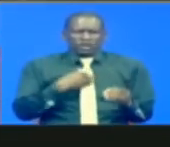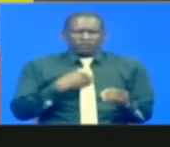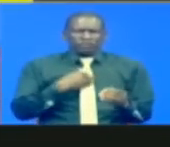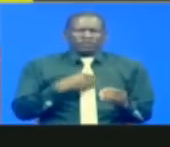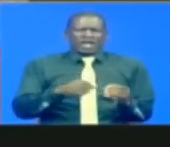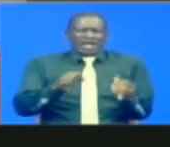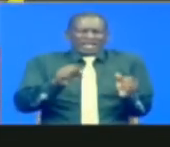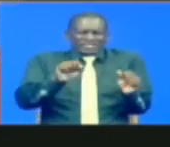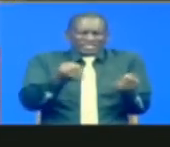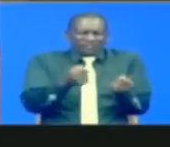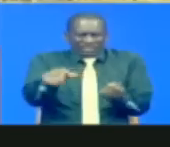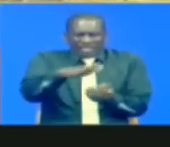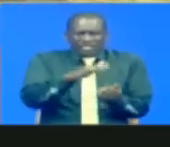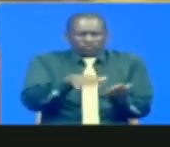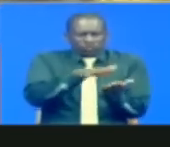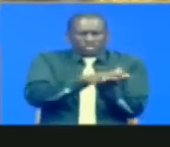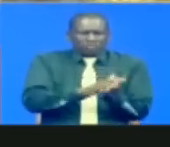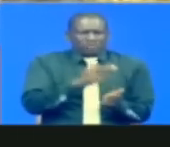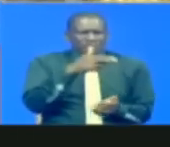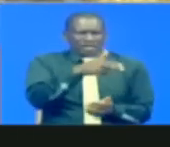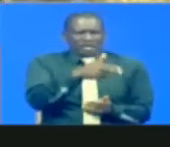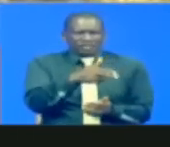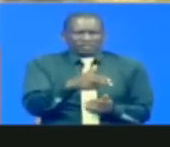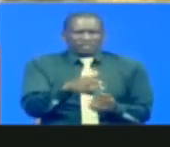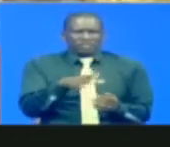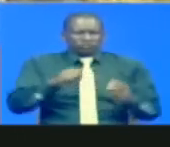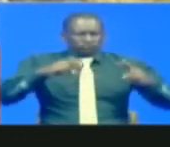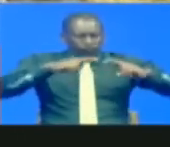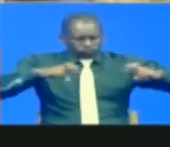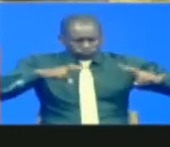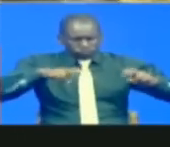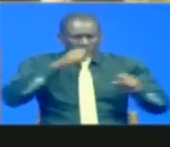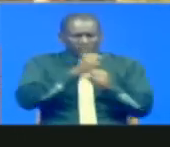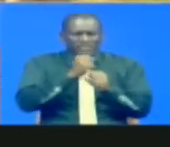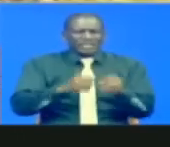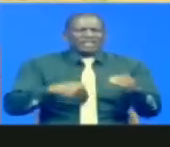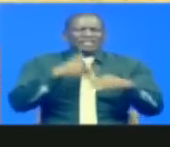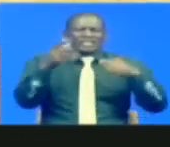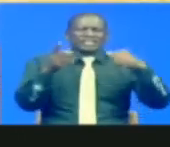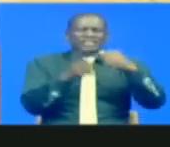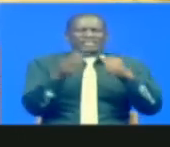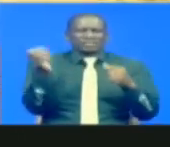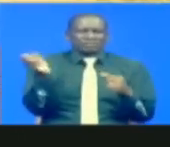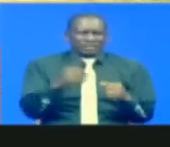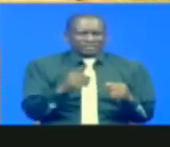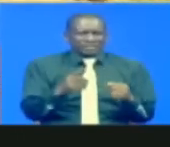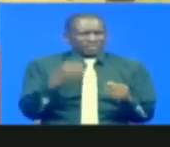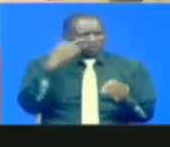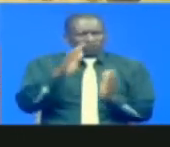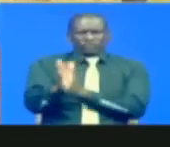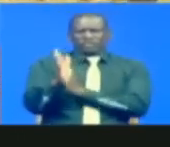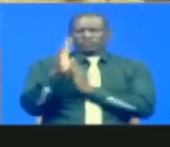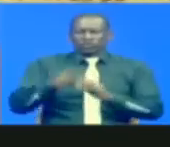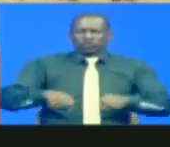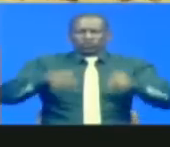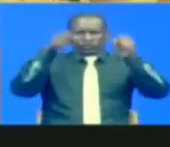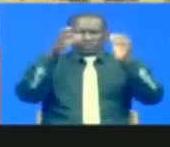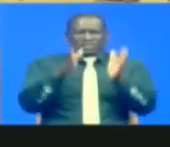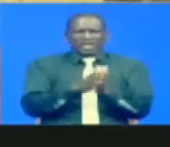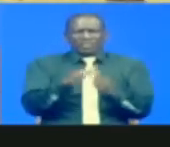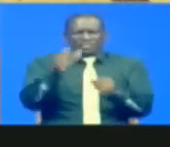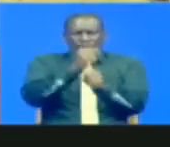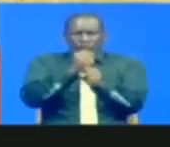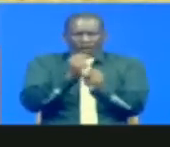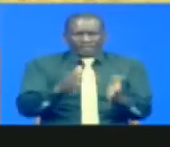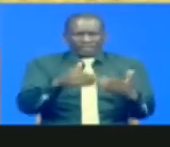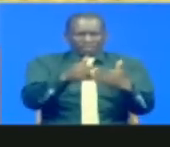officers on duty. Mandatory vetting will be undertaken in the next 6 months for security firms and their employees